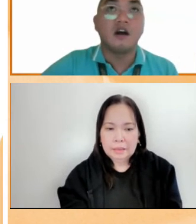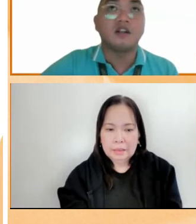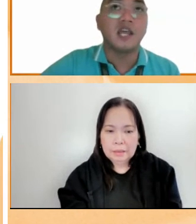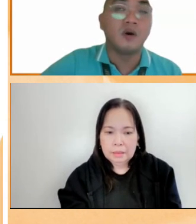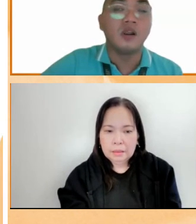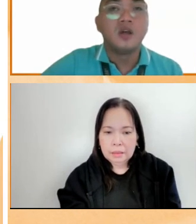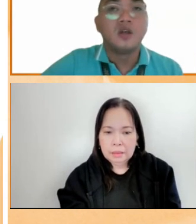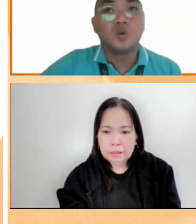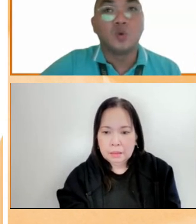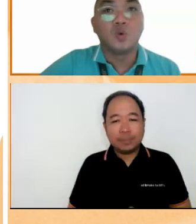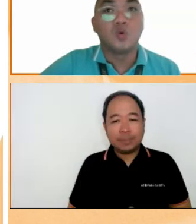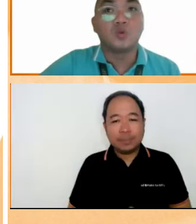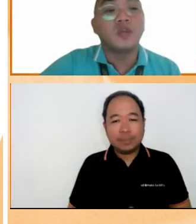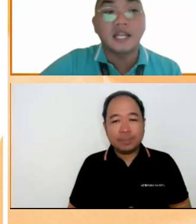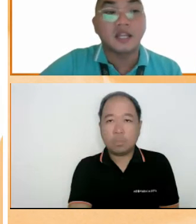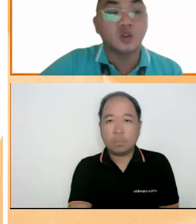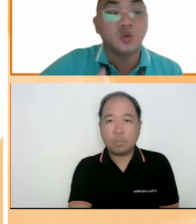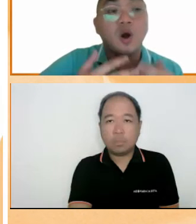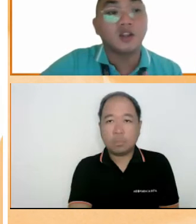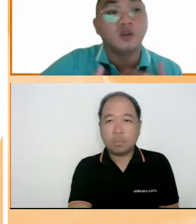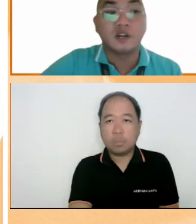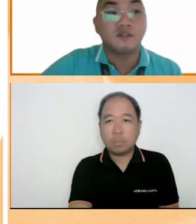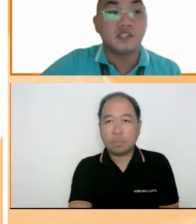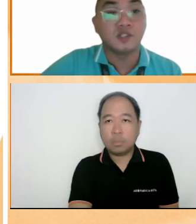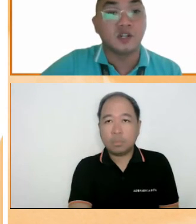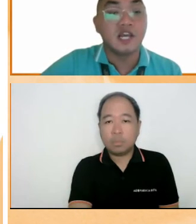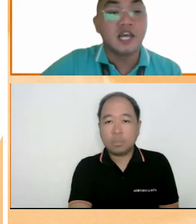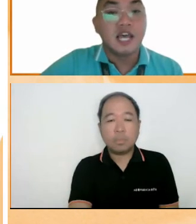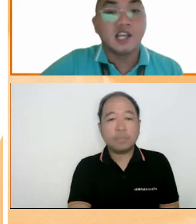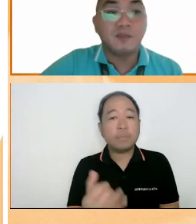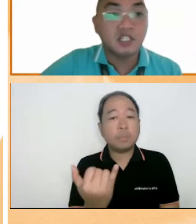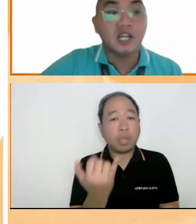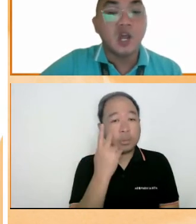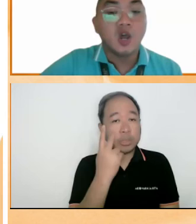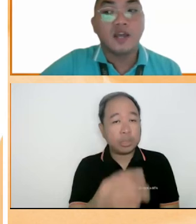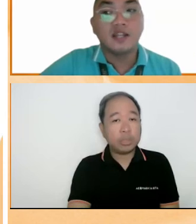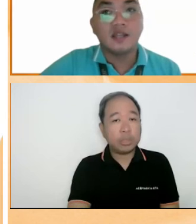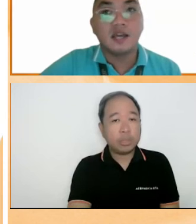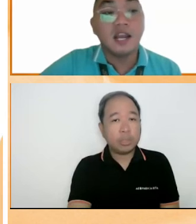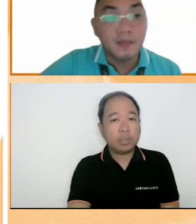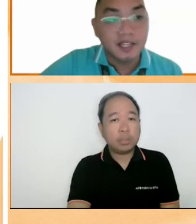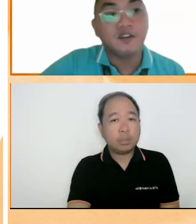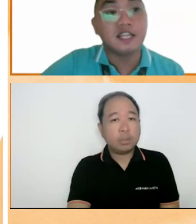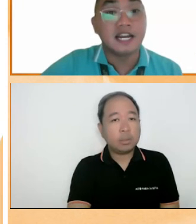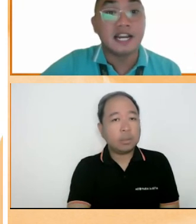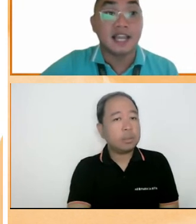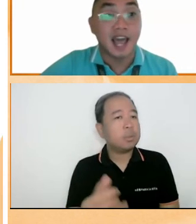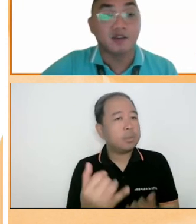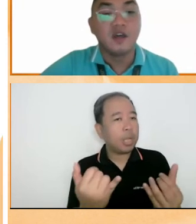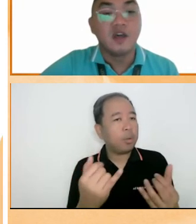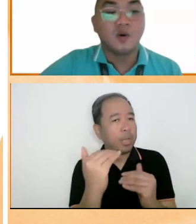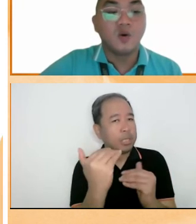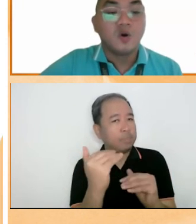are not able to cater to a lot of service users, especially with the limited funding that they